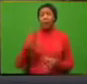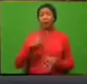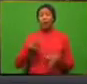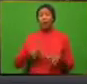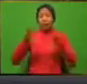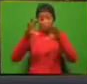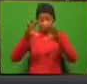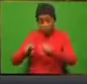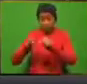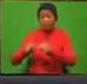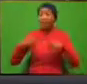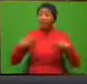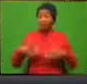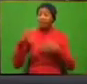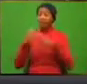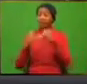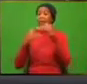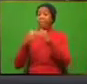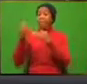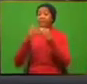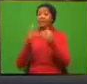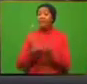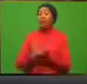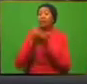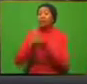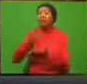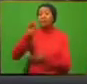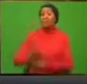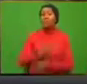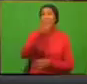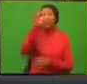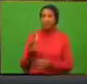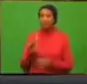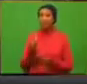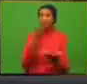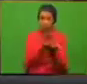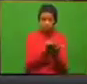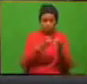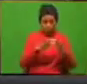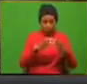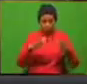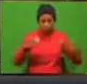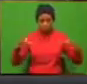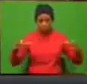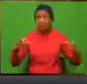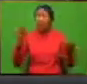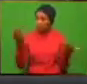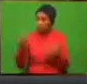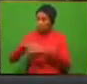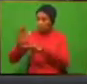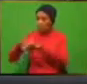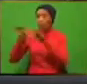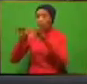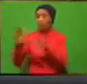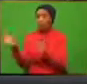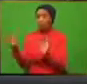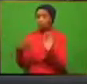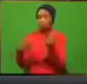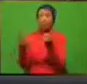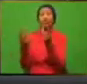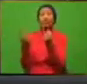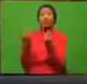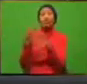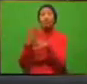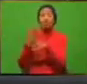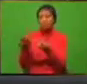the builders who yearn for a South Africa with a growing economy that creates millions of new